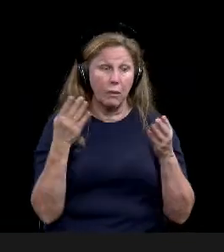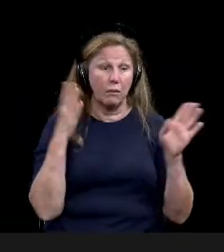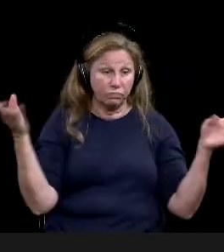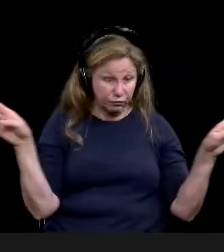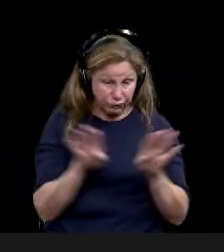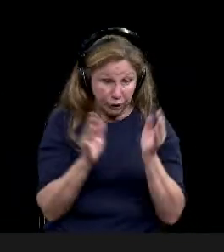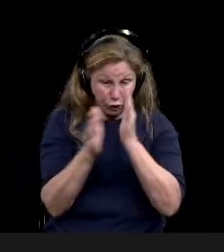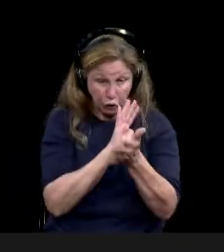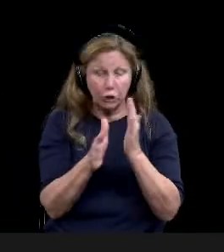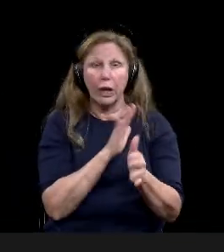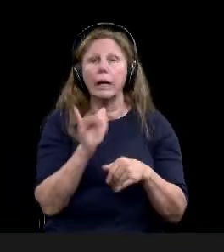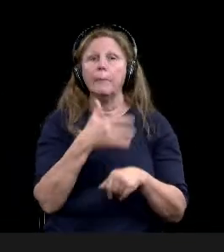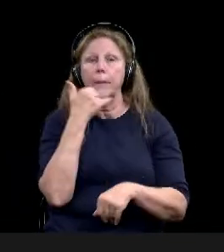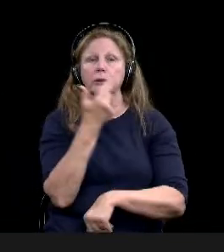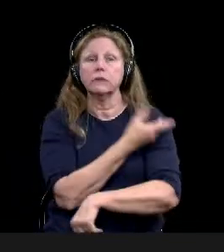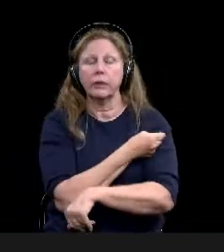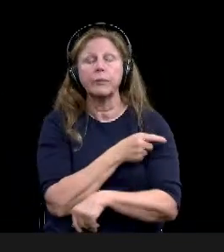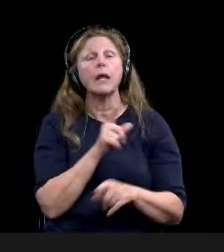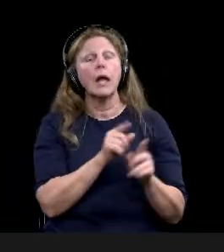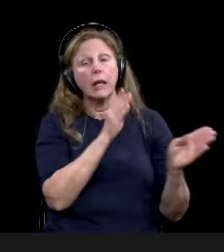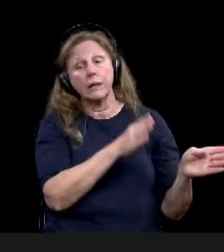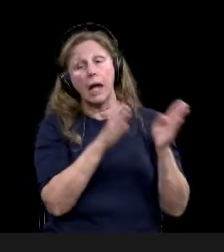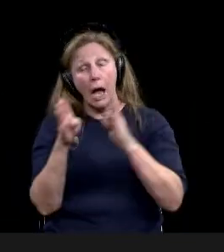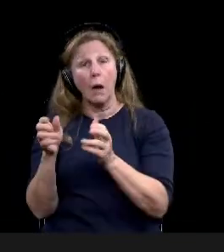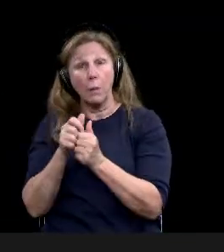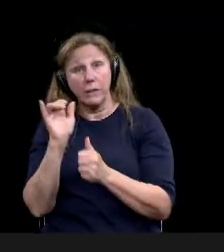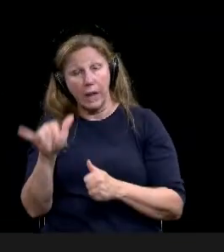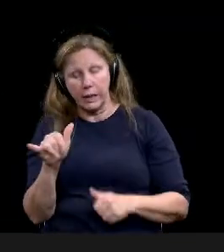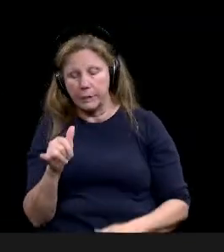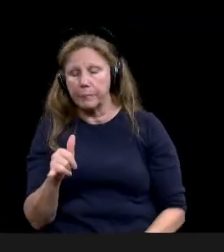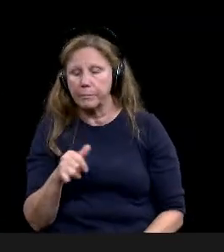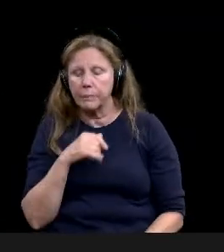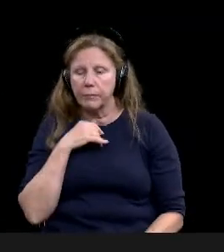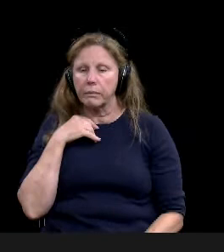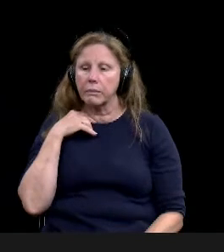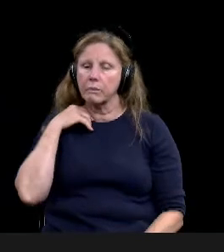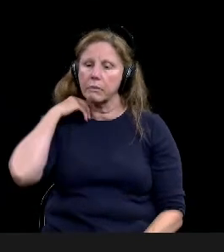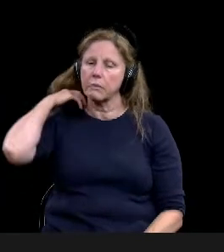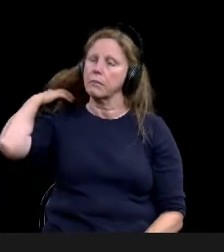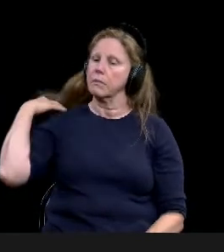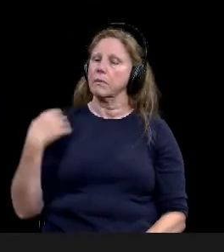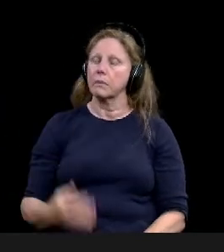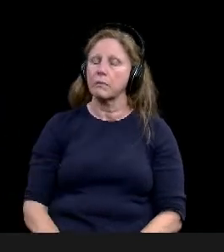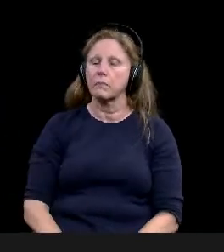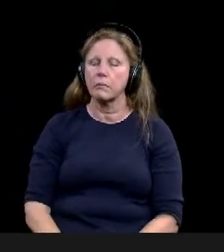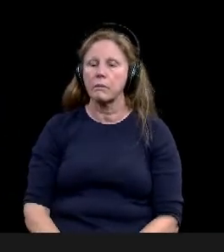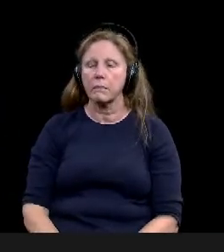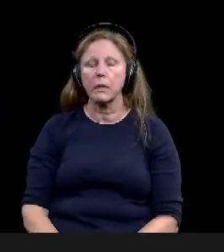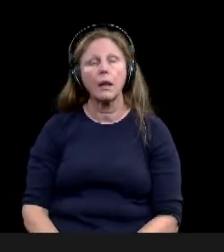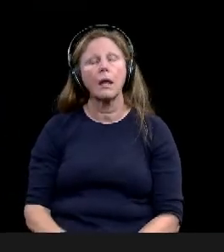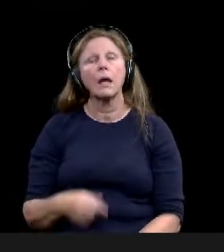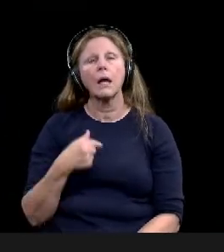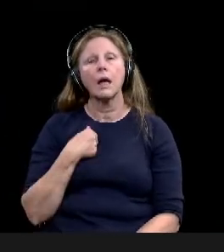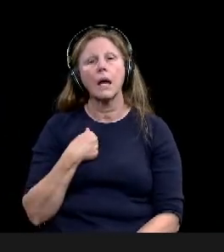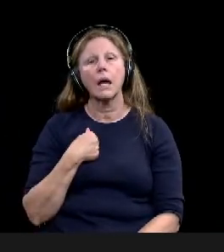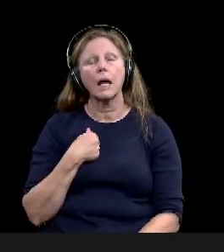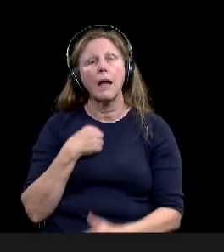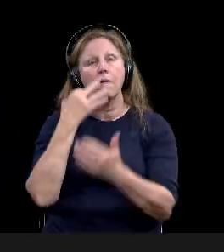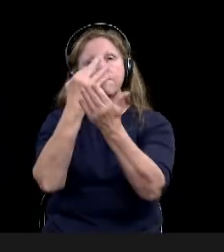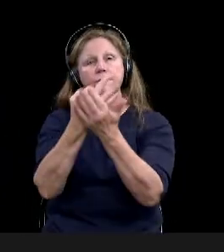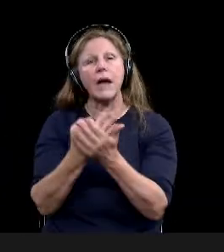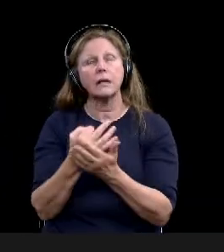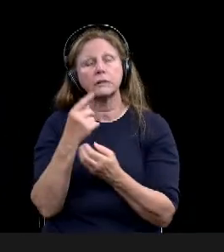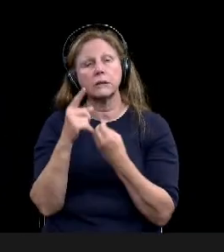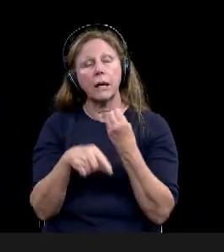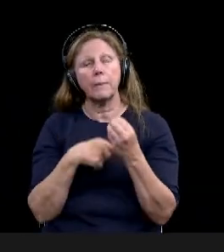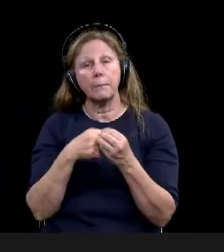share some facts about the Johnson & Johnson vaccine just to keep that concern in proper perspective. So